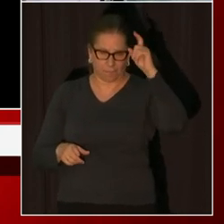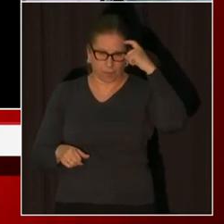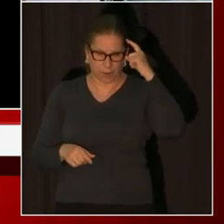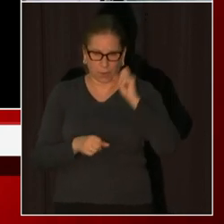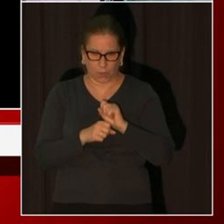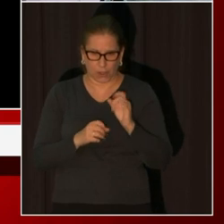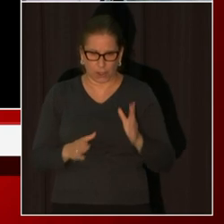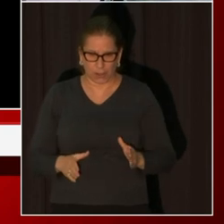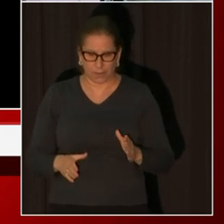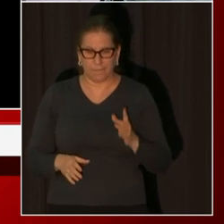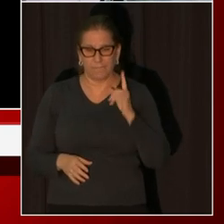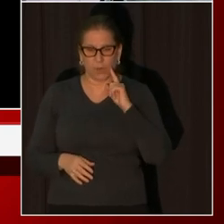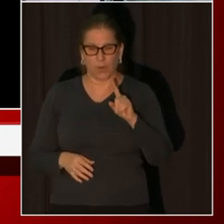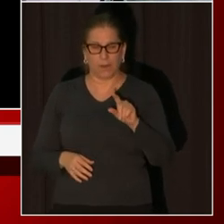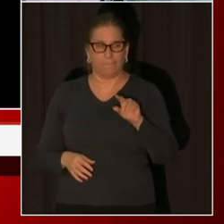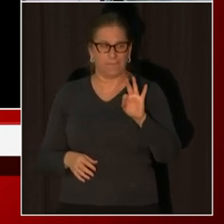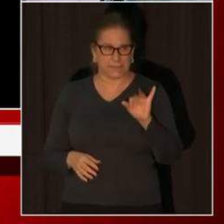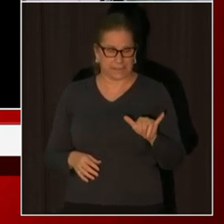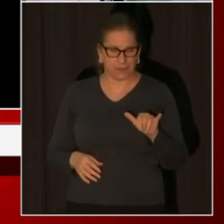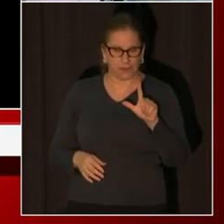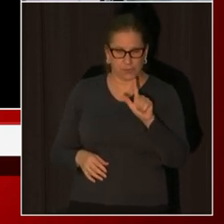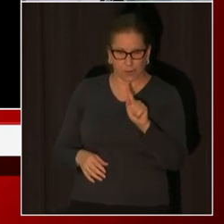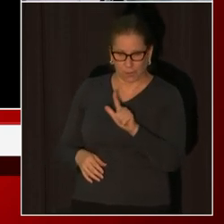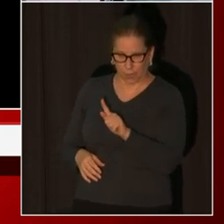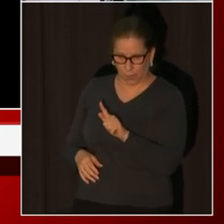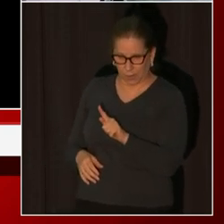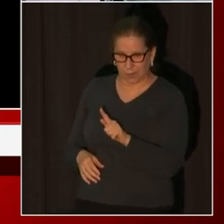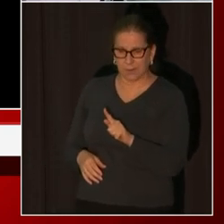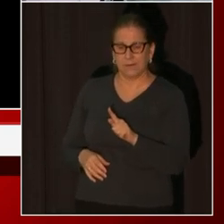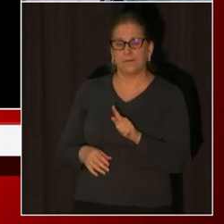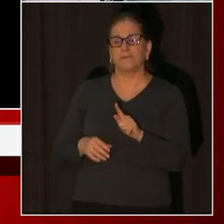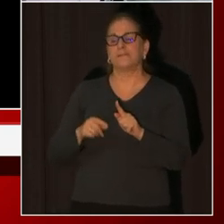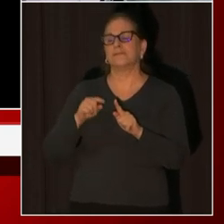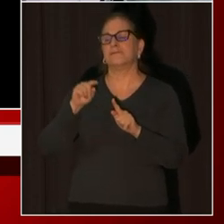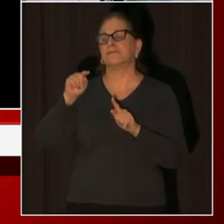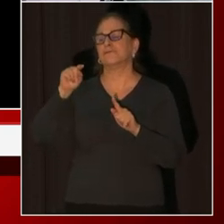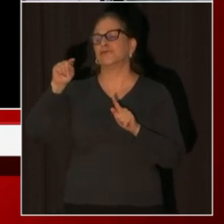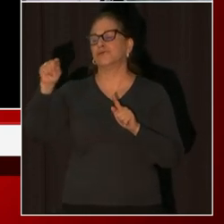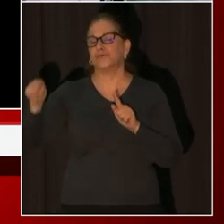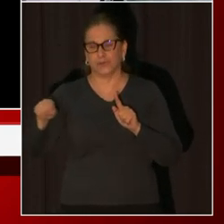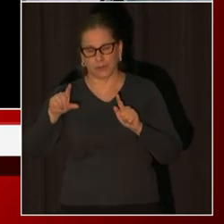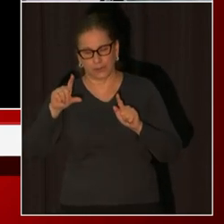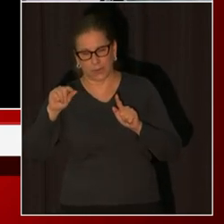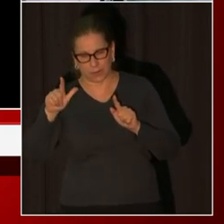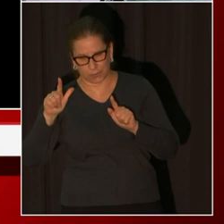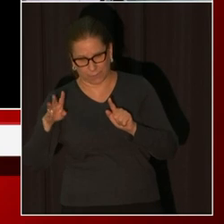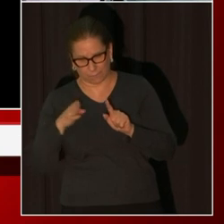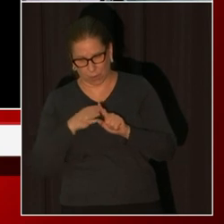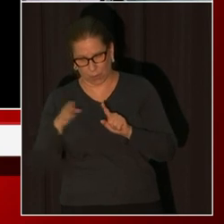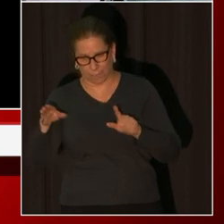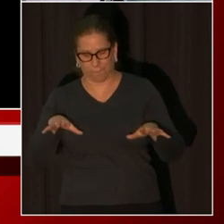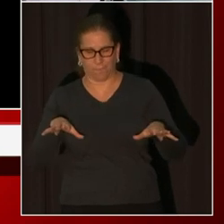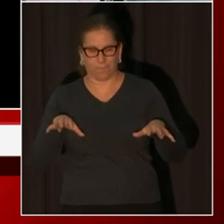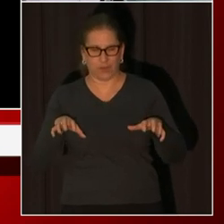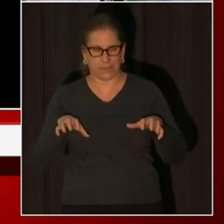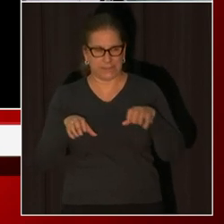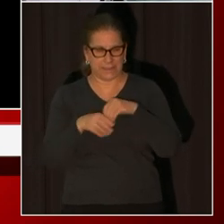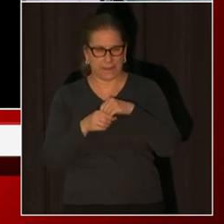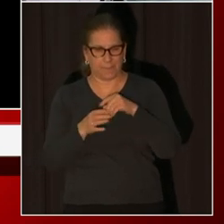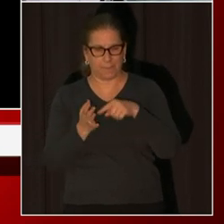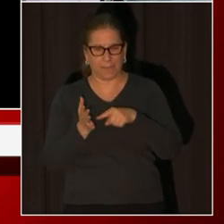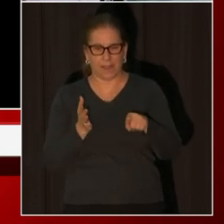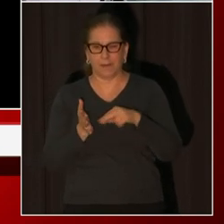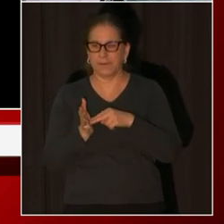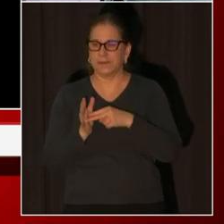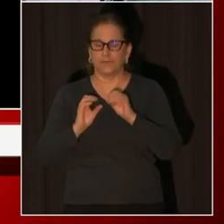years 21 through fiscal years 24. So to freeze pay means that there would be no COLAs in the budget,